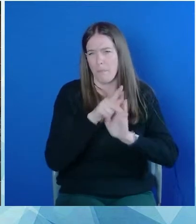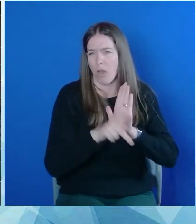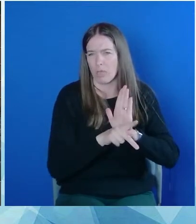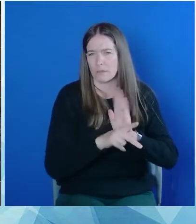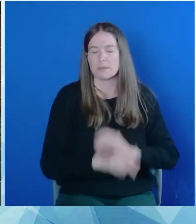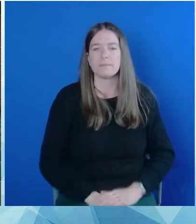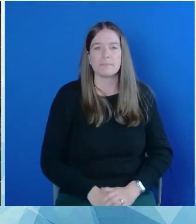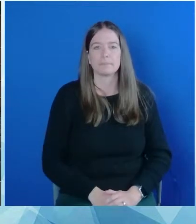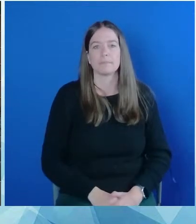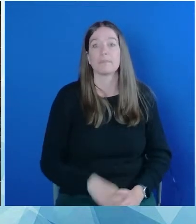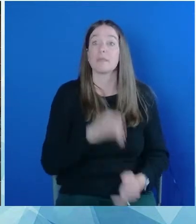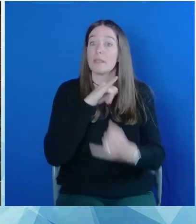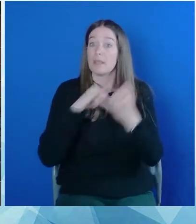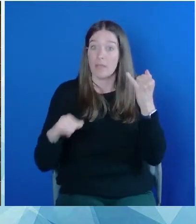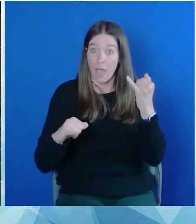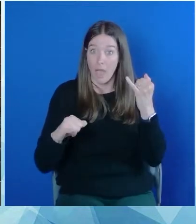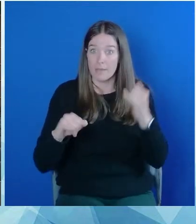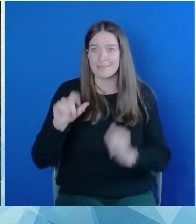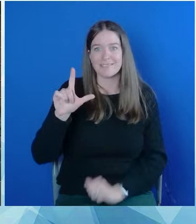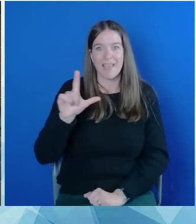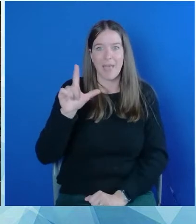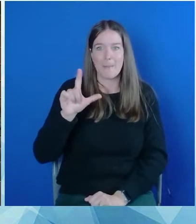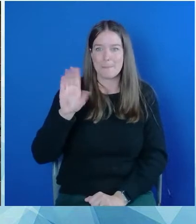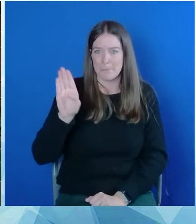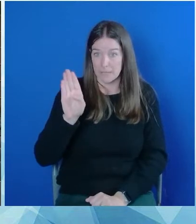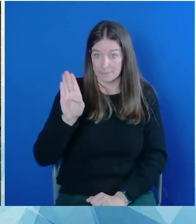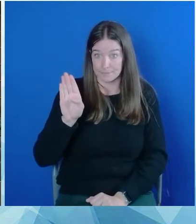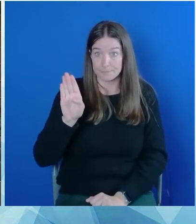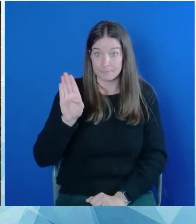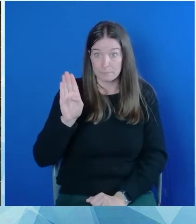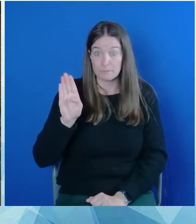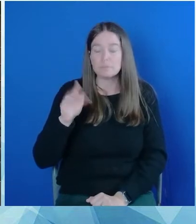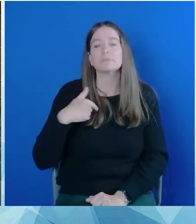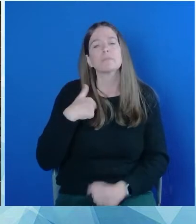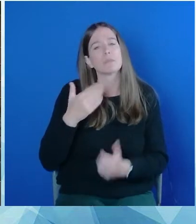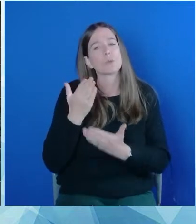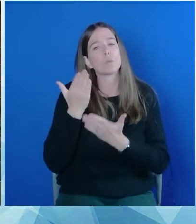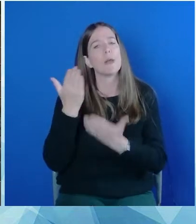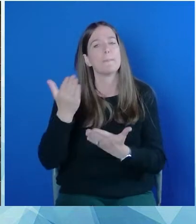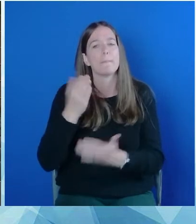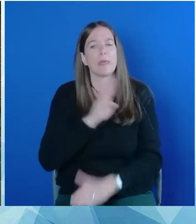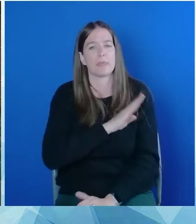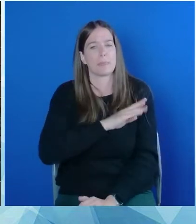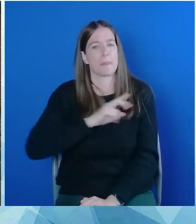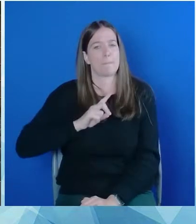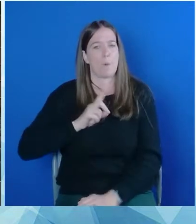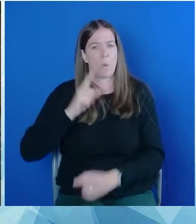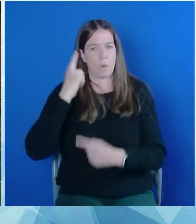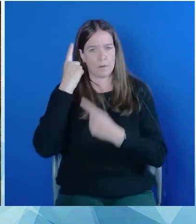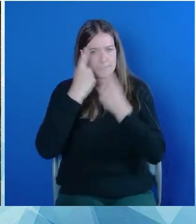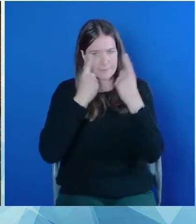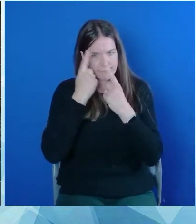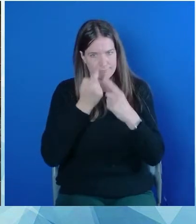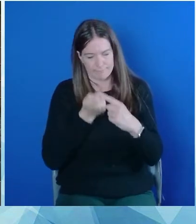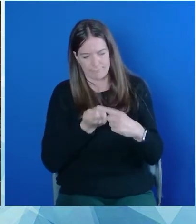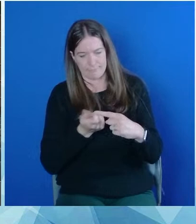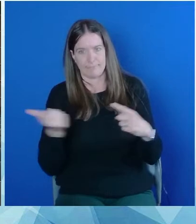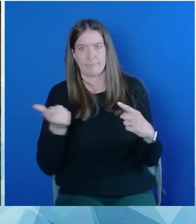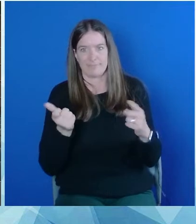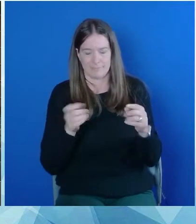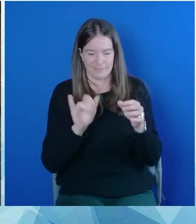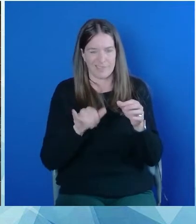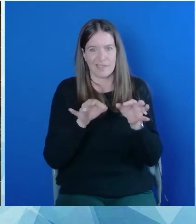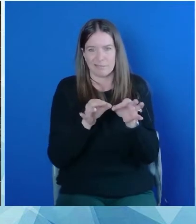least, LB. I recommend that you as a board consider removing the language that states,